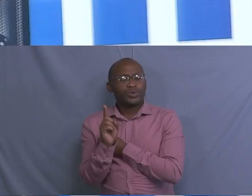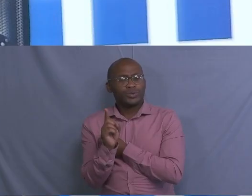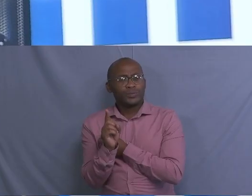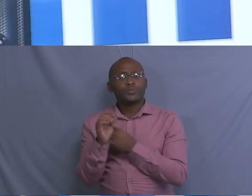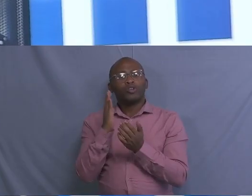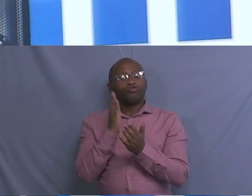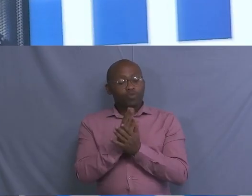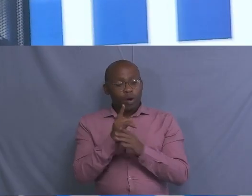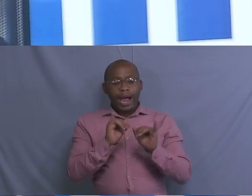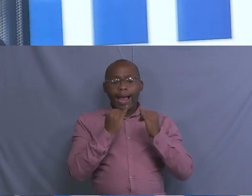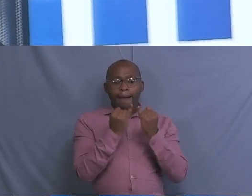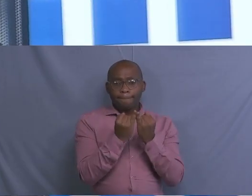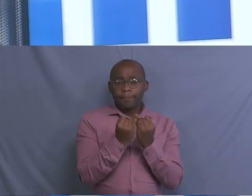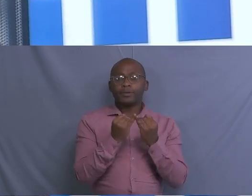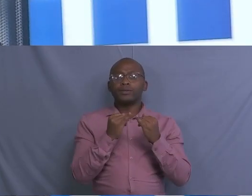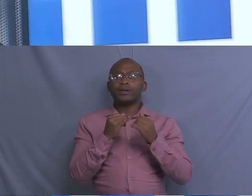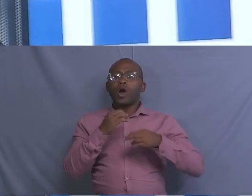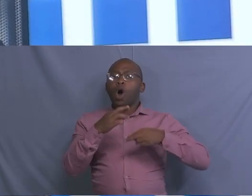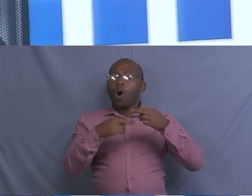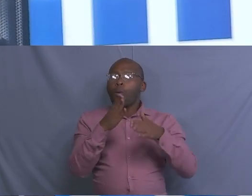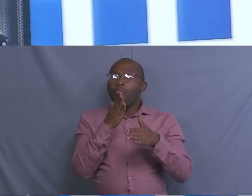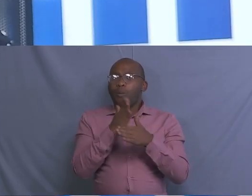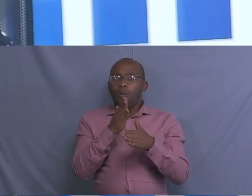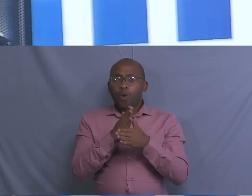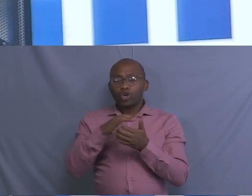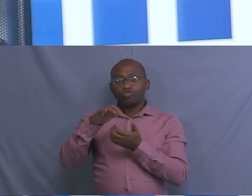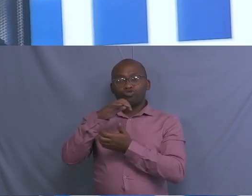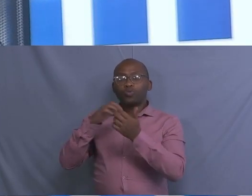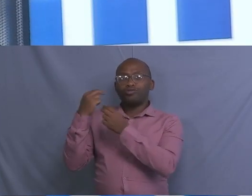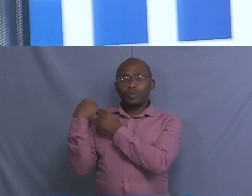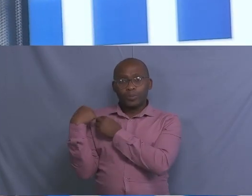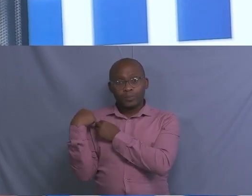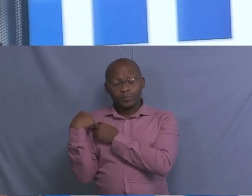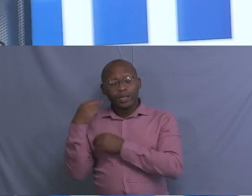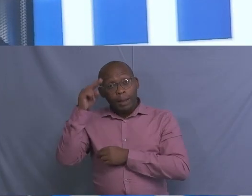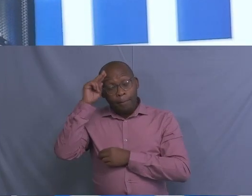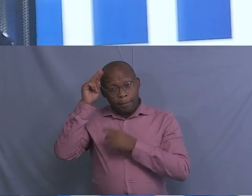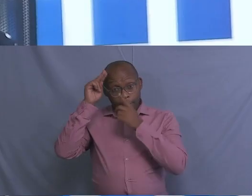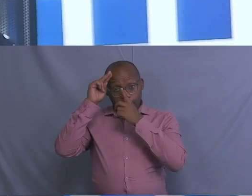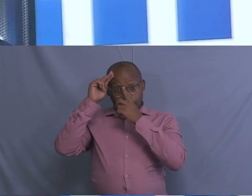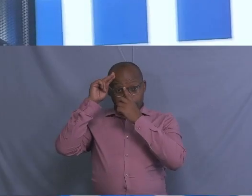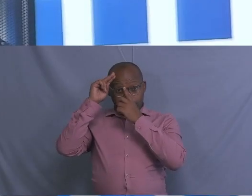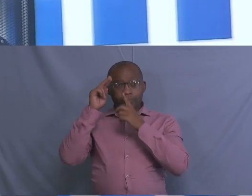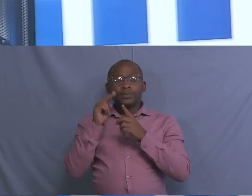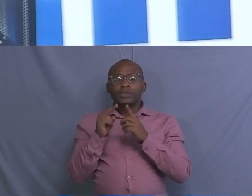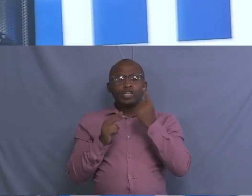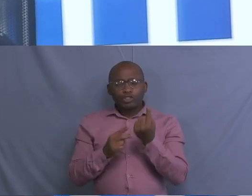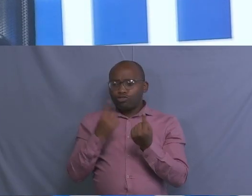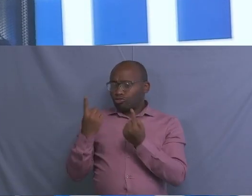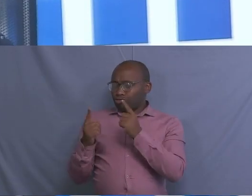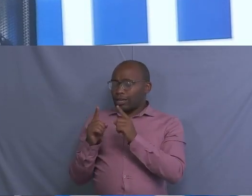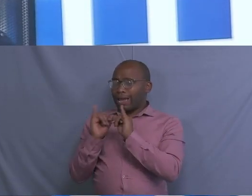in an ethical and socially responsible manner. Remember, companies do have a relationship with the